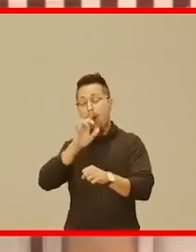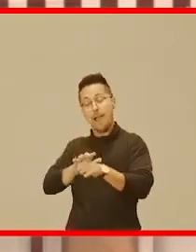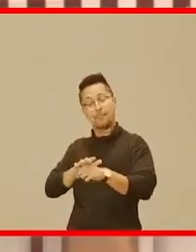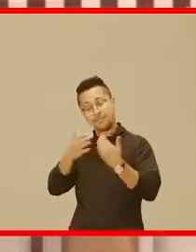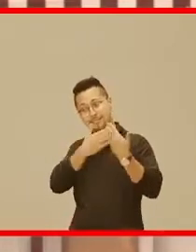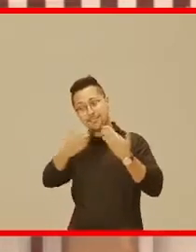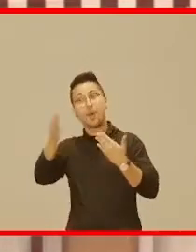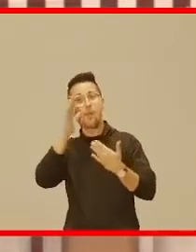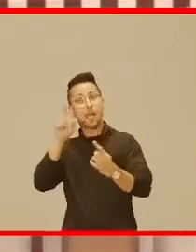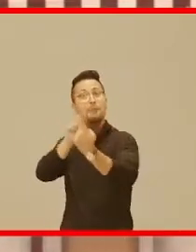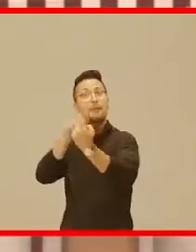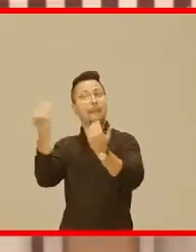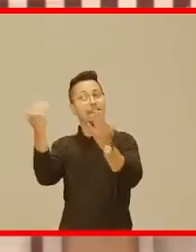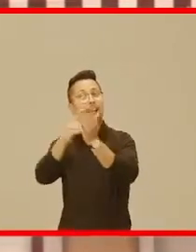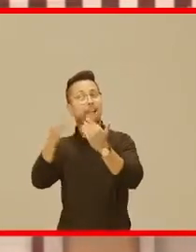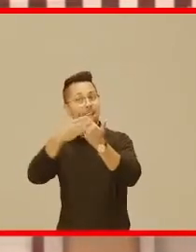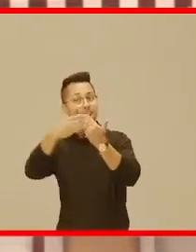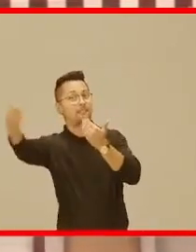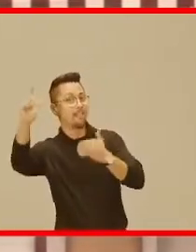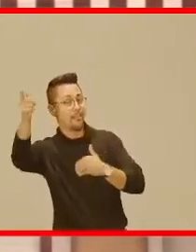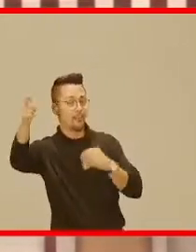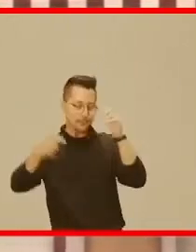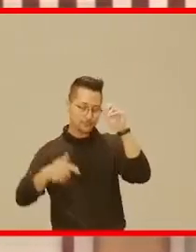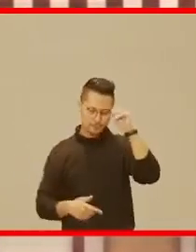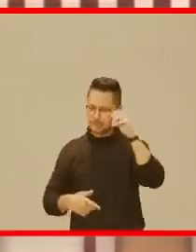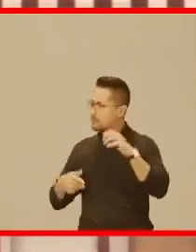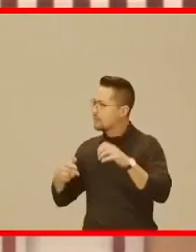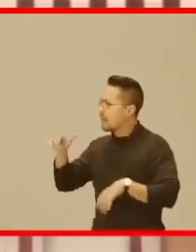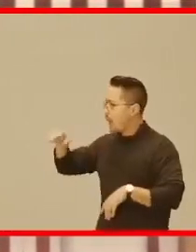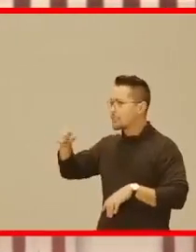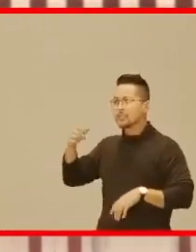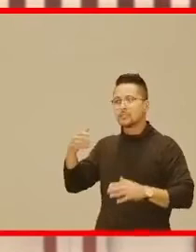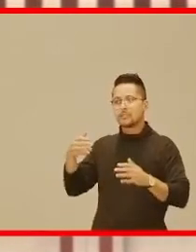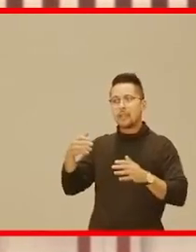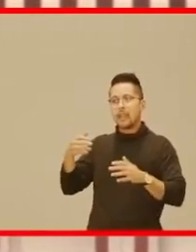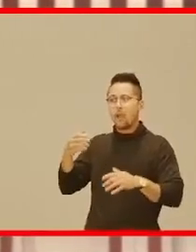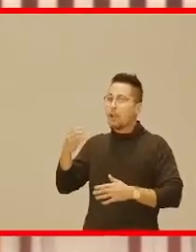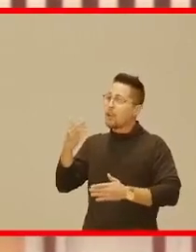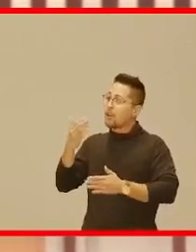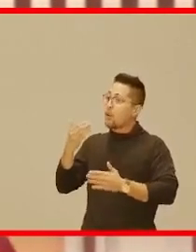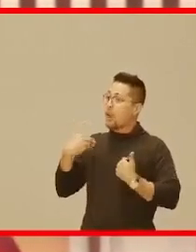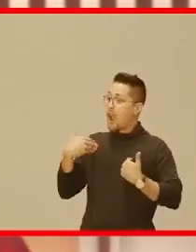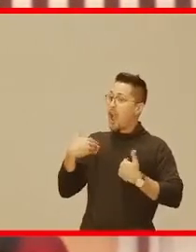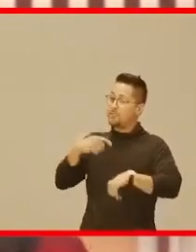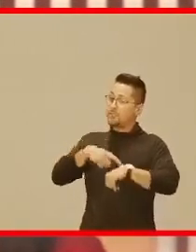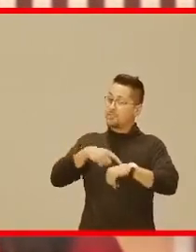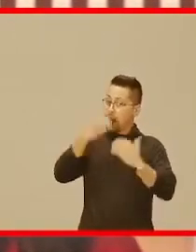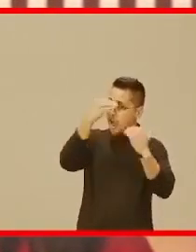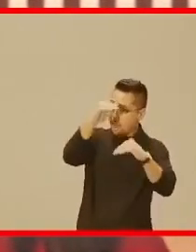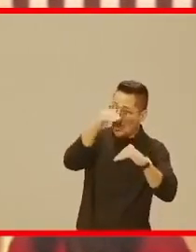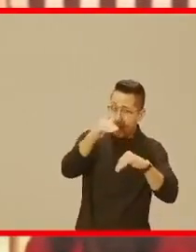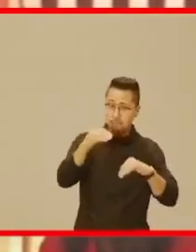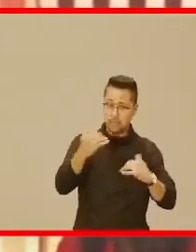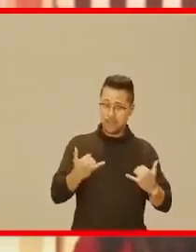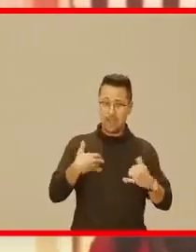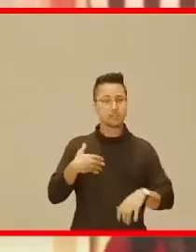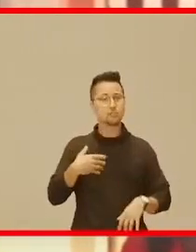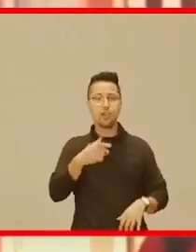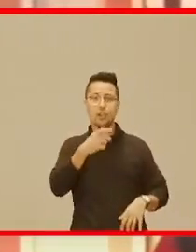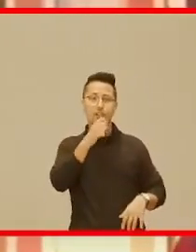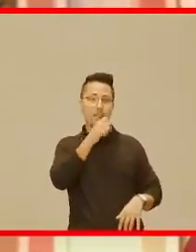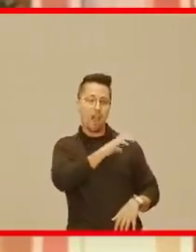Especially if somebody is new in the process, like if they're a freshman legislator. I mean, we have term limits now, so nobody's the chairman of a committee for more than 2 years